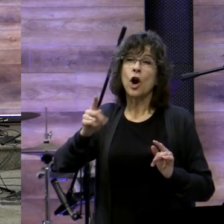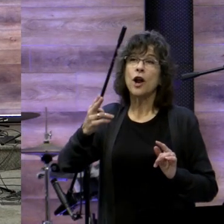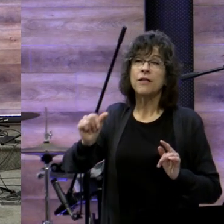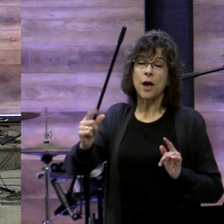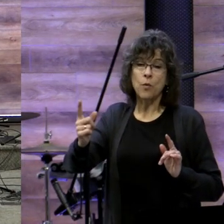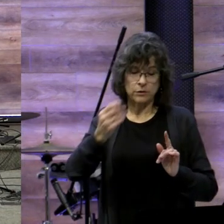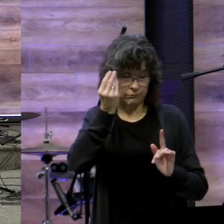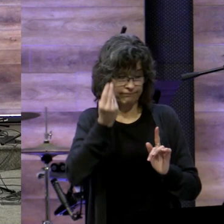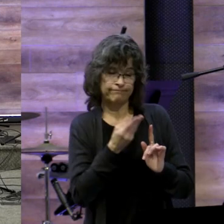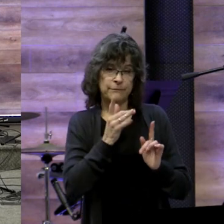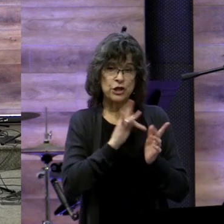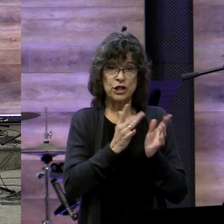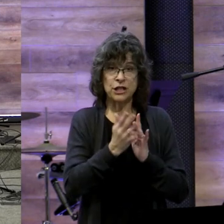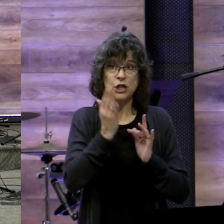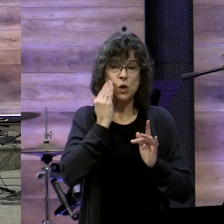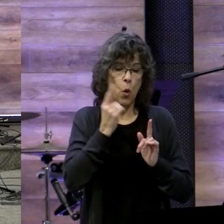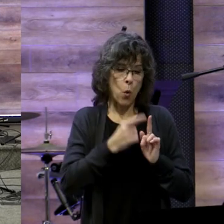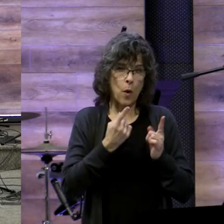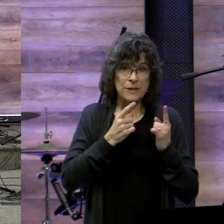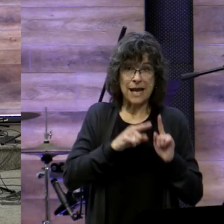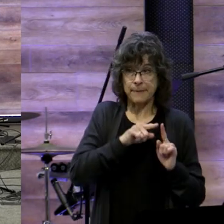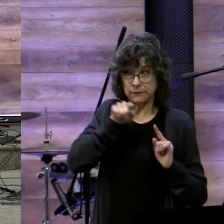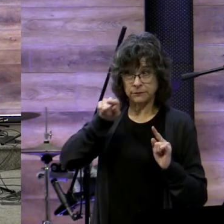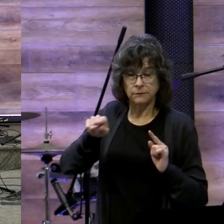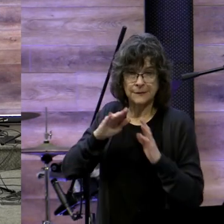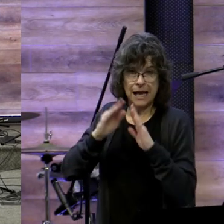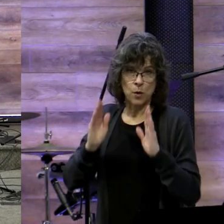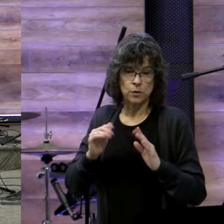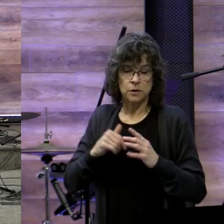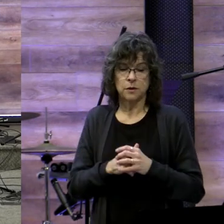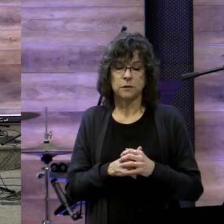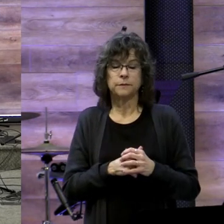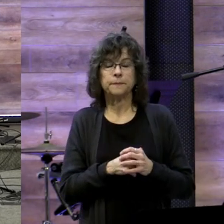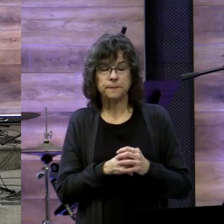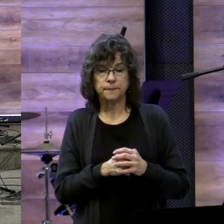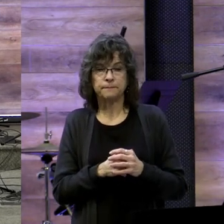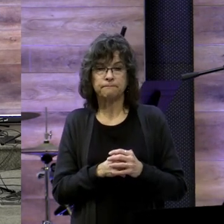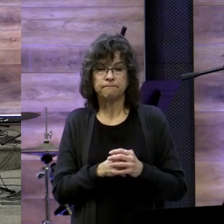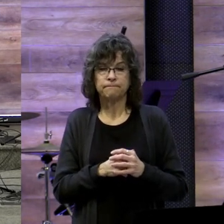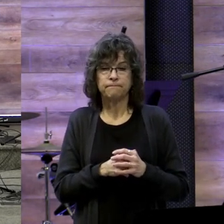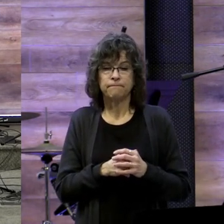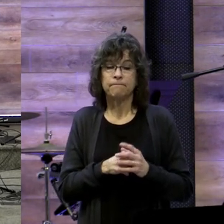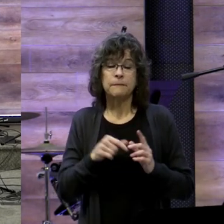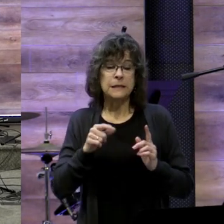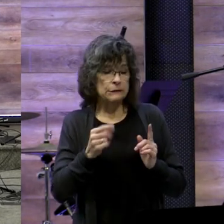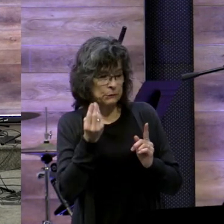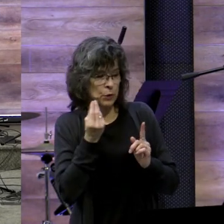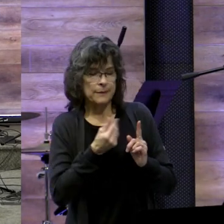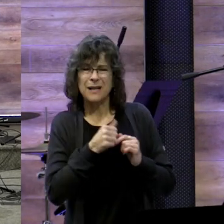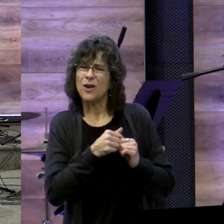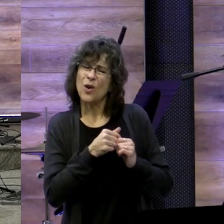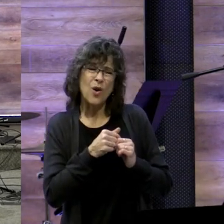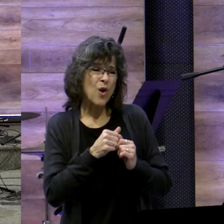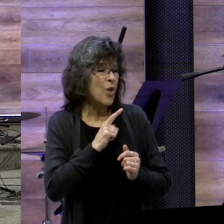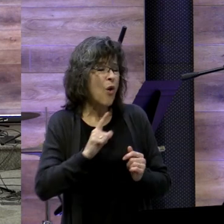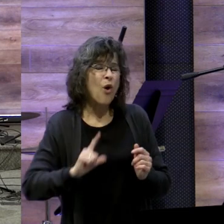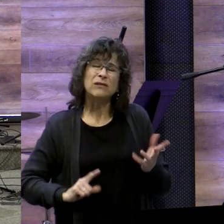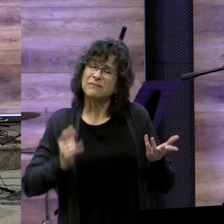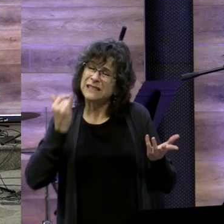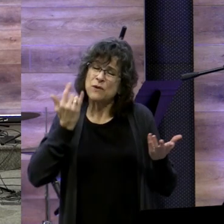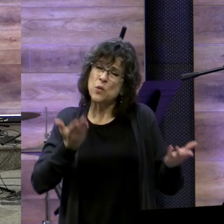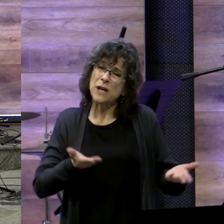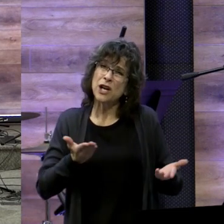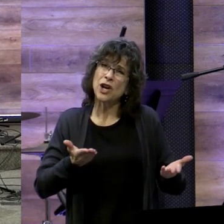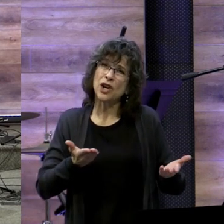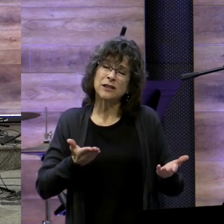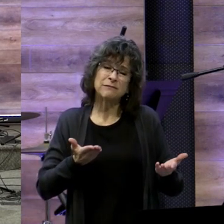Jesus a heads up on what he would be facing if he went to her home. Martha said to Jesus, Lord, if you had been here, my